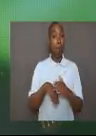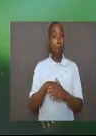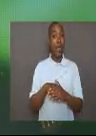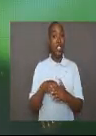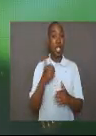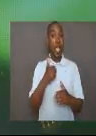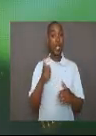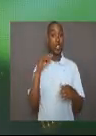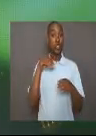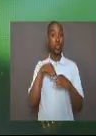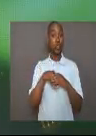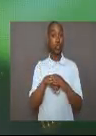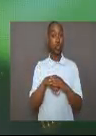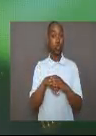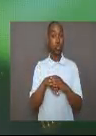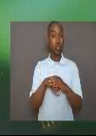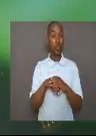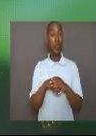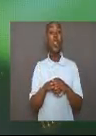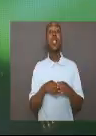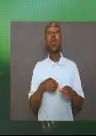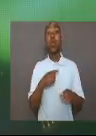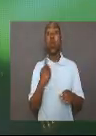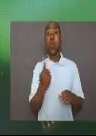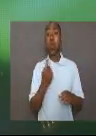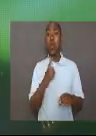arteries every time the heart beats.